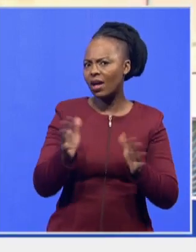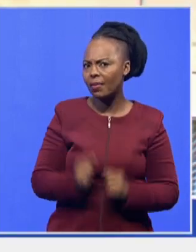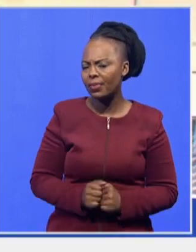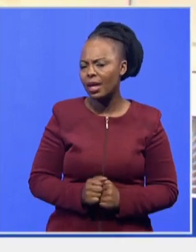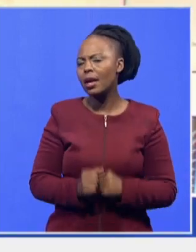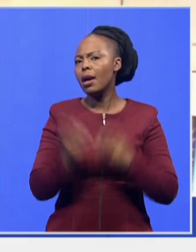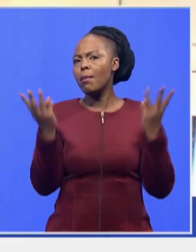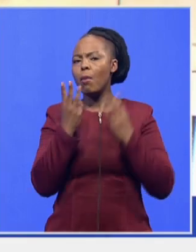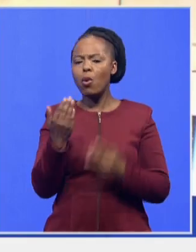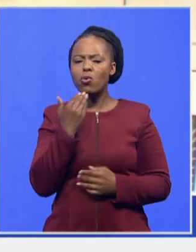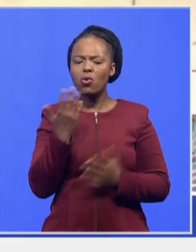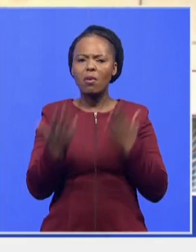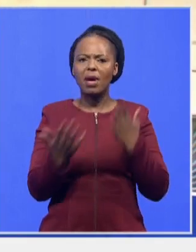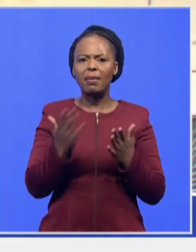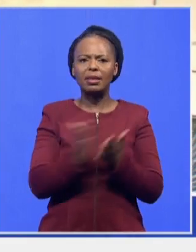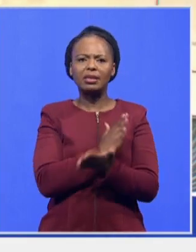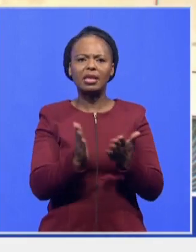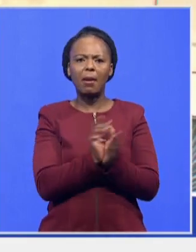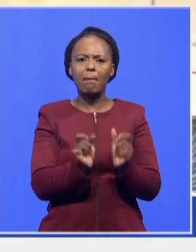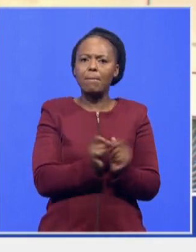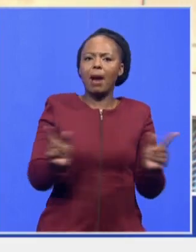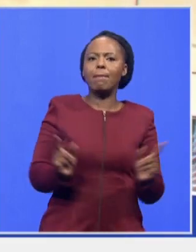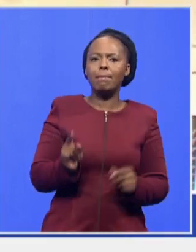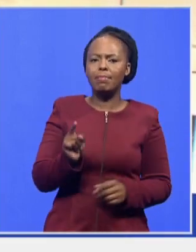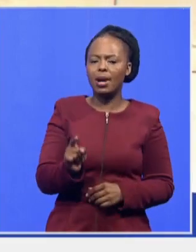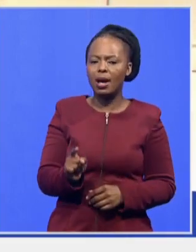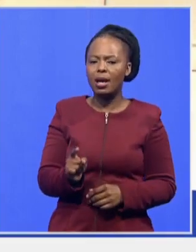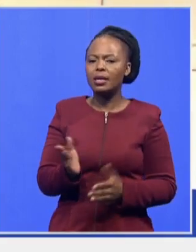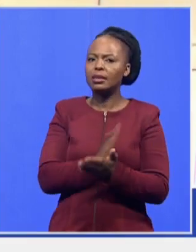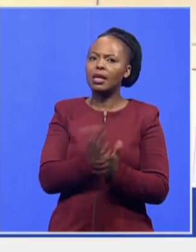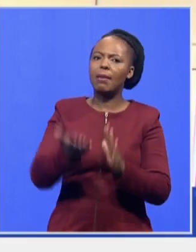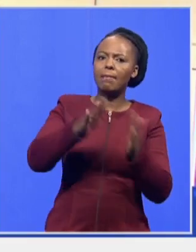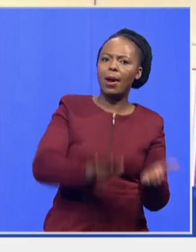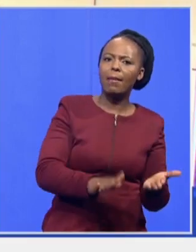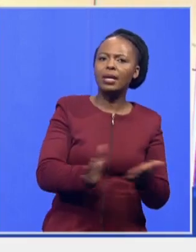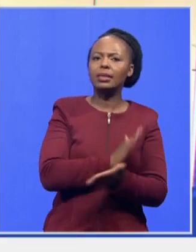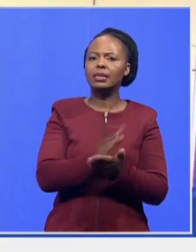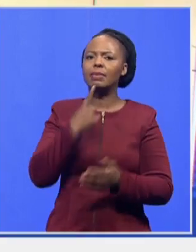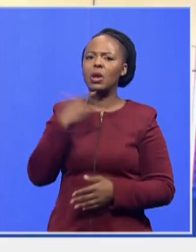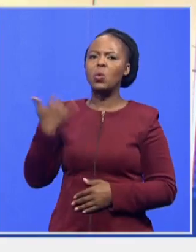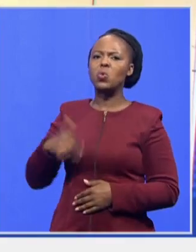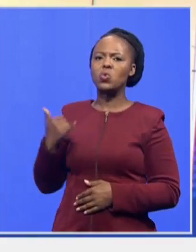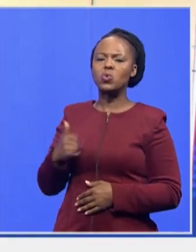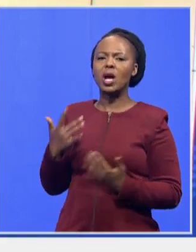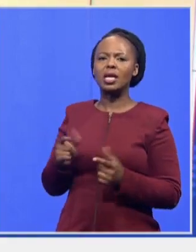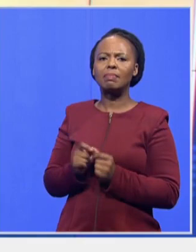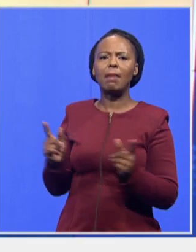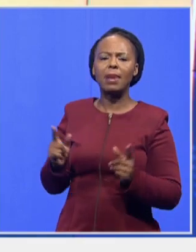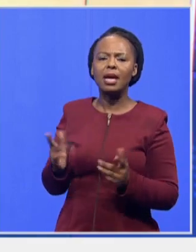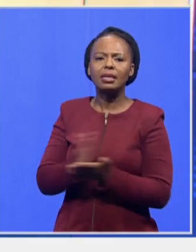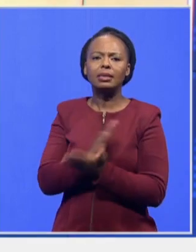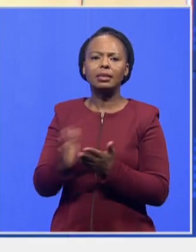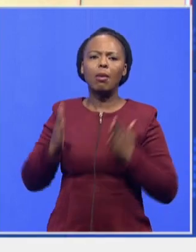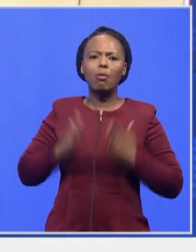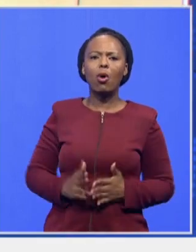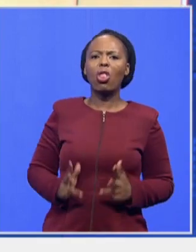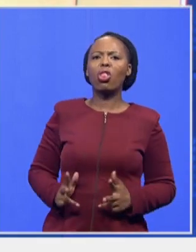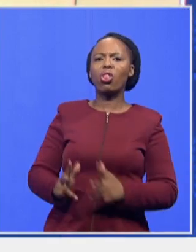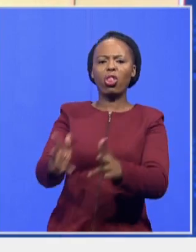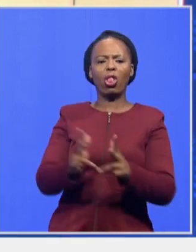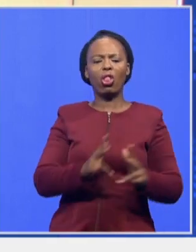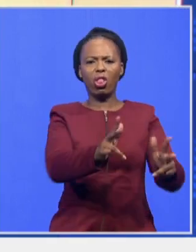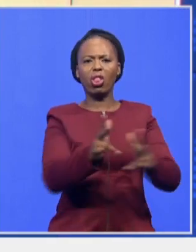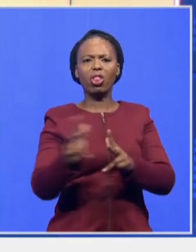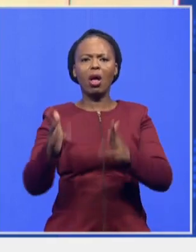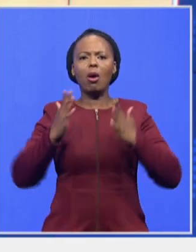have been injured? Because outside of those who have passed on and those who are saying that there are bodies that are still strewn across the streets, what